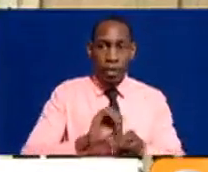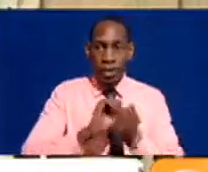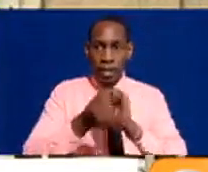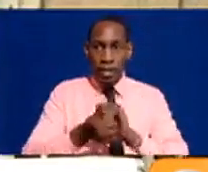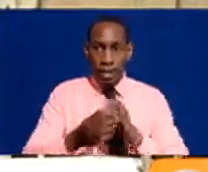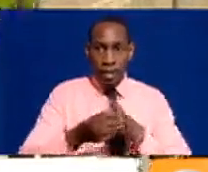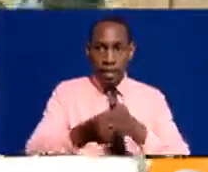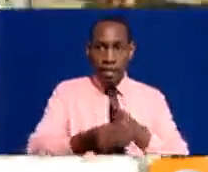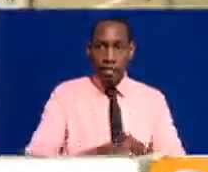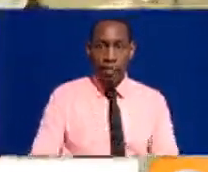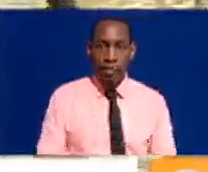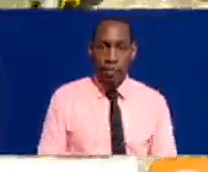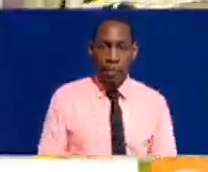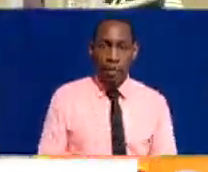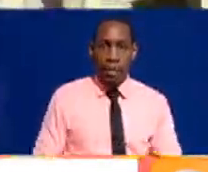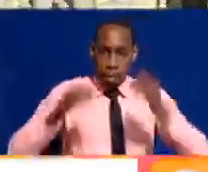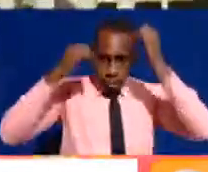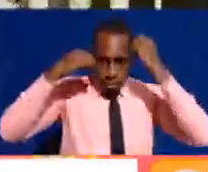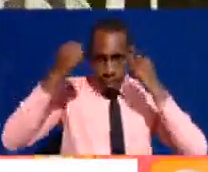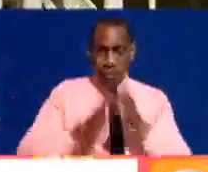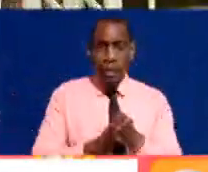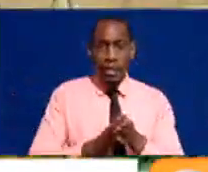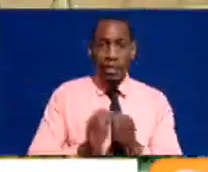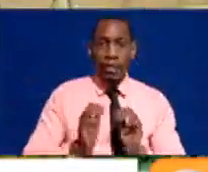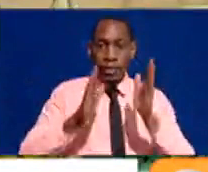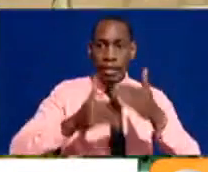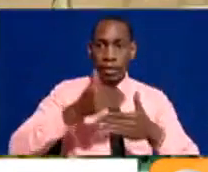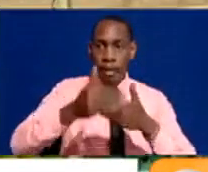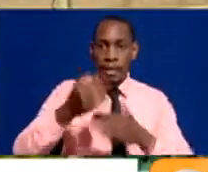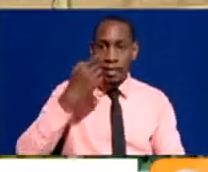of guard. A military fanfare will follow.